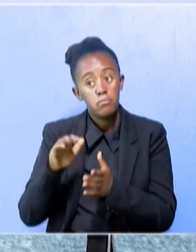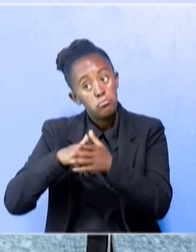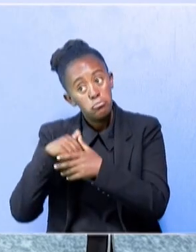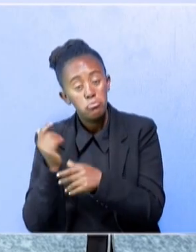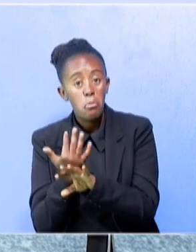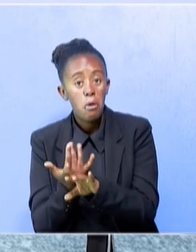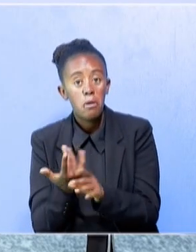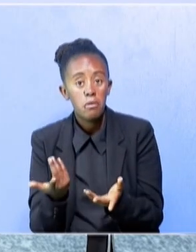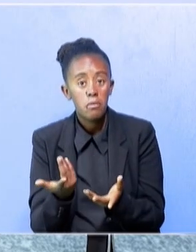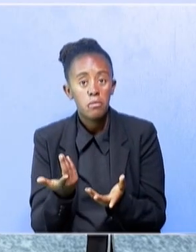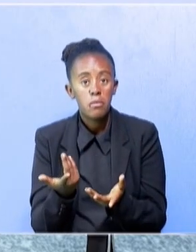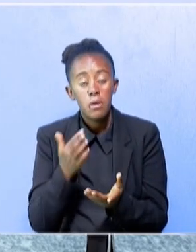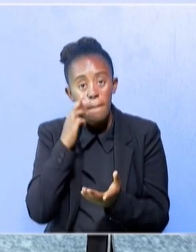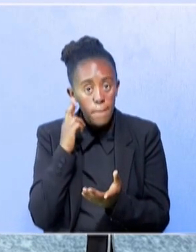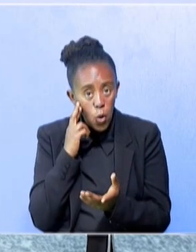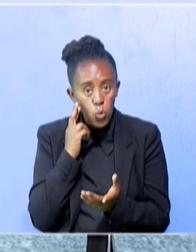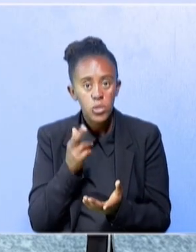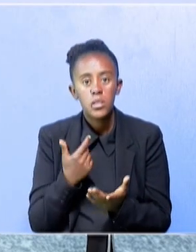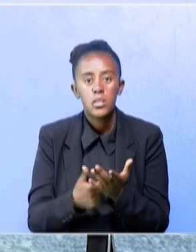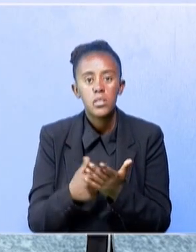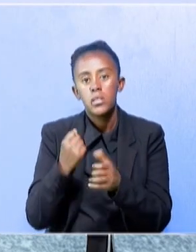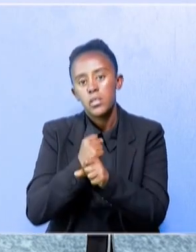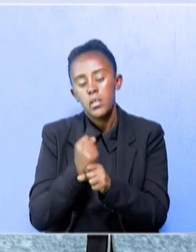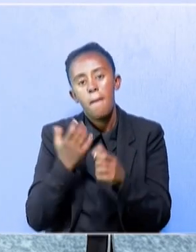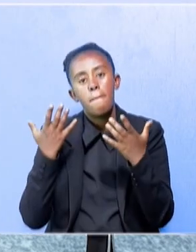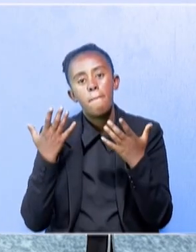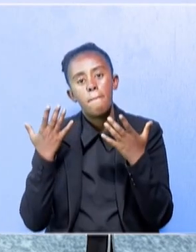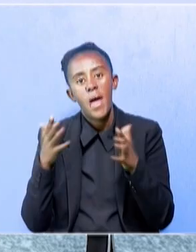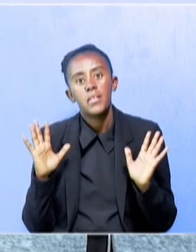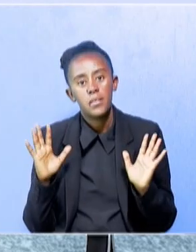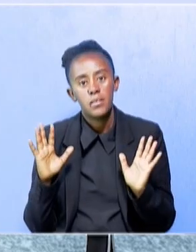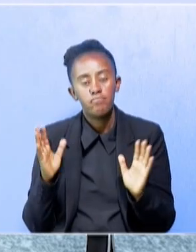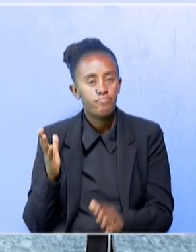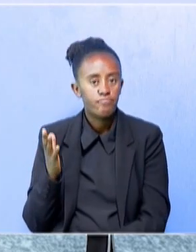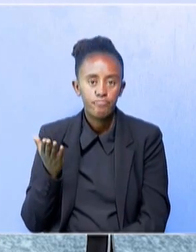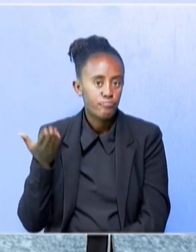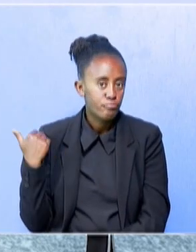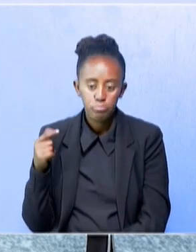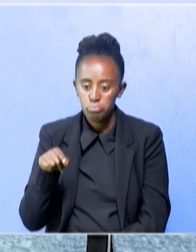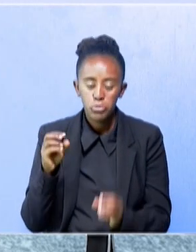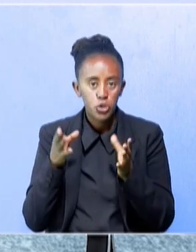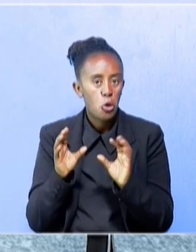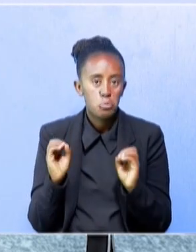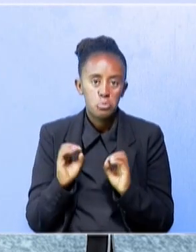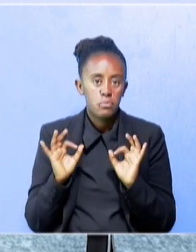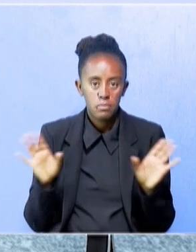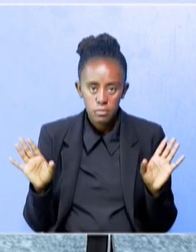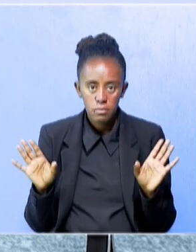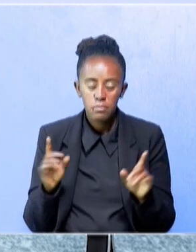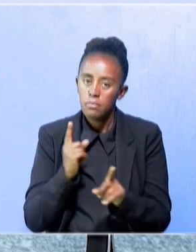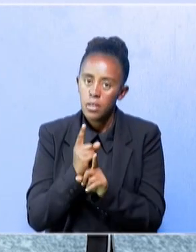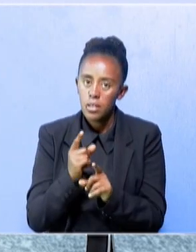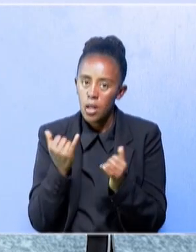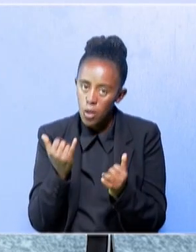early. It's already past. That's why, because the action is already past. The teacher is not there, right? That's